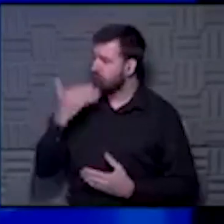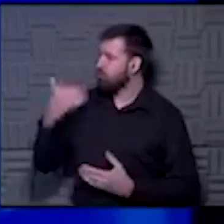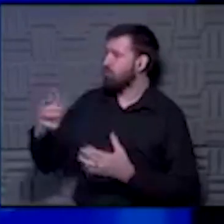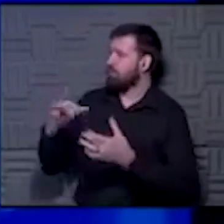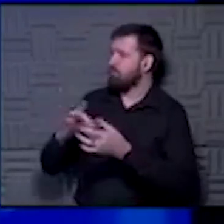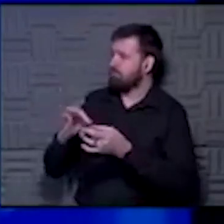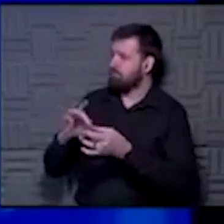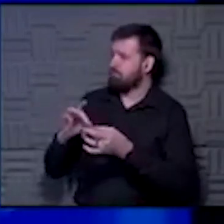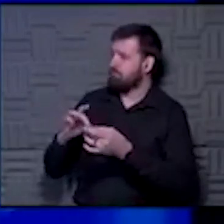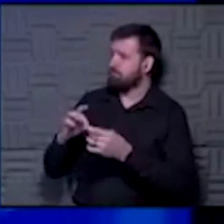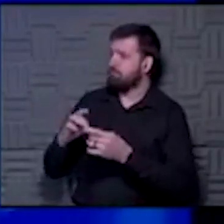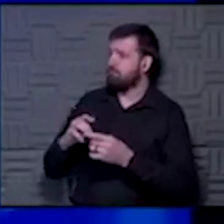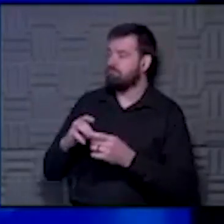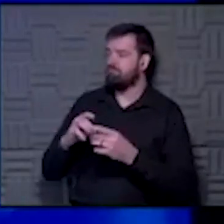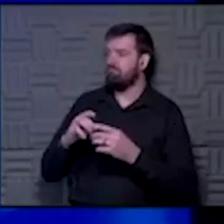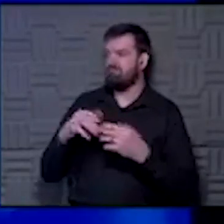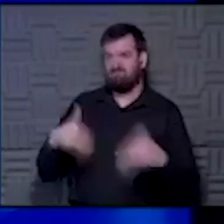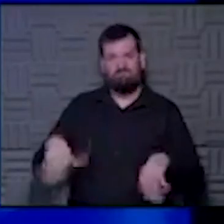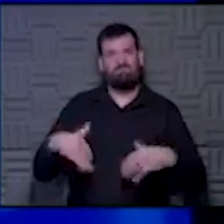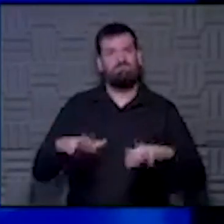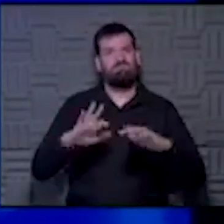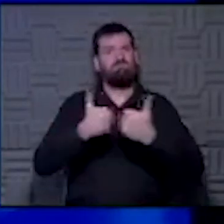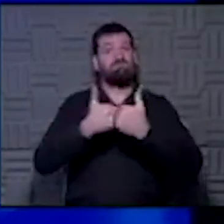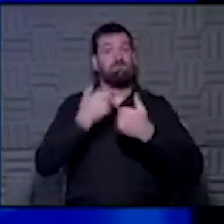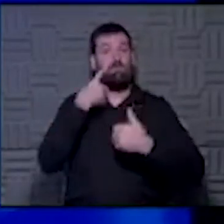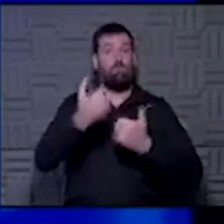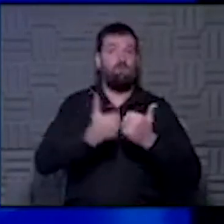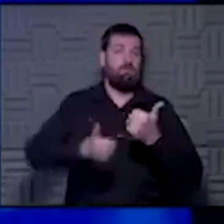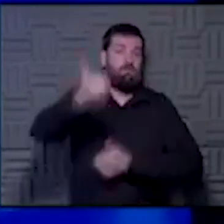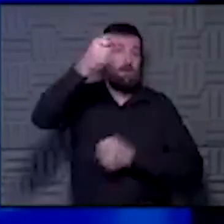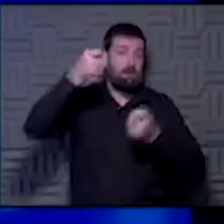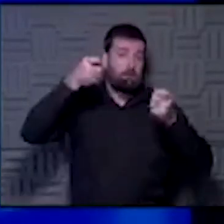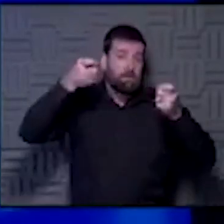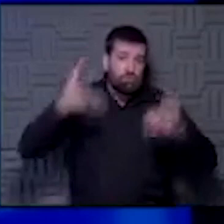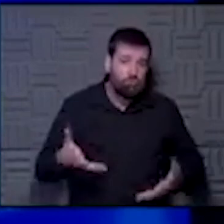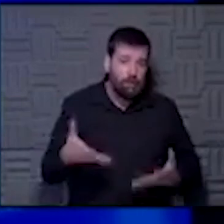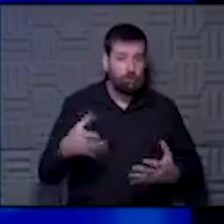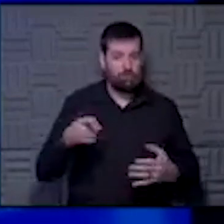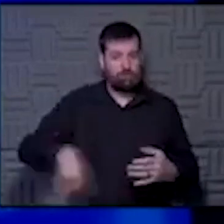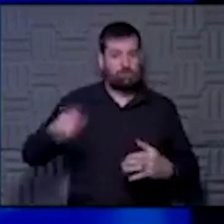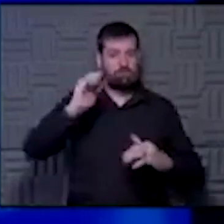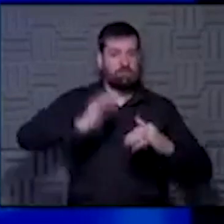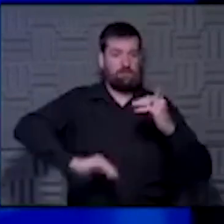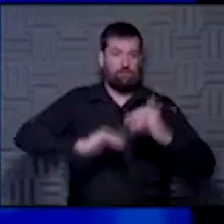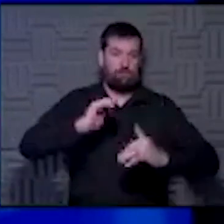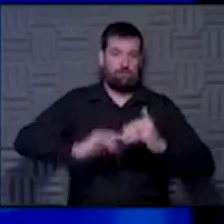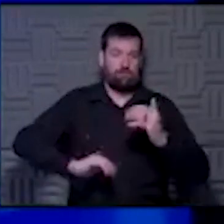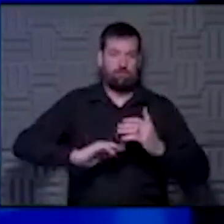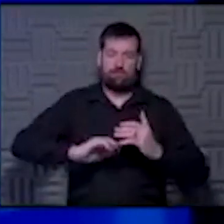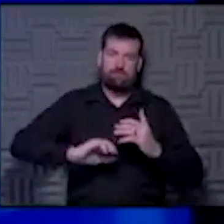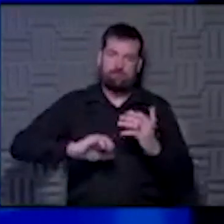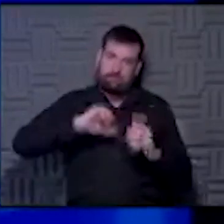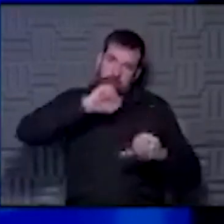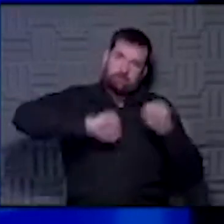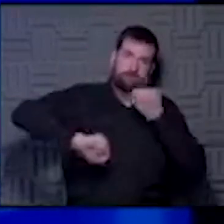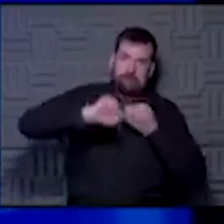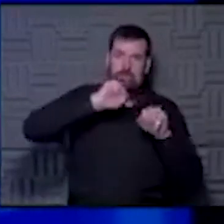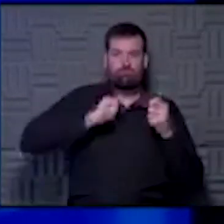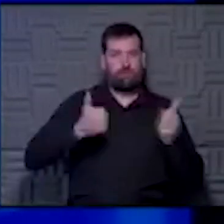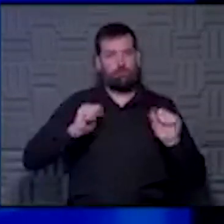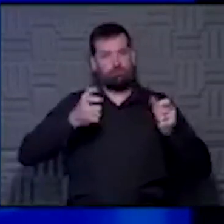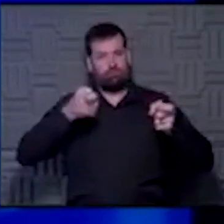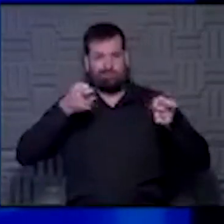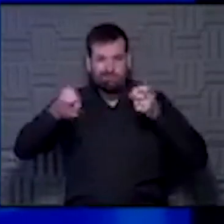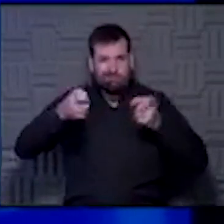commentary recently about the challenge even that the administrators in these facilities really face to help manage the